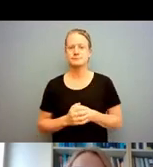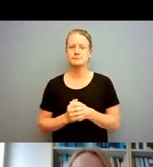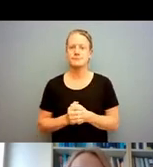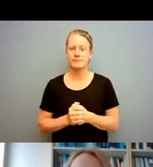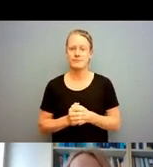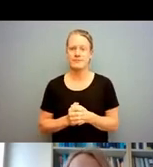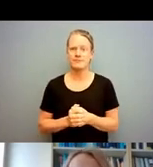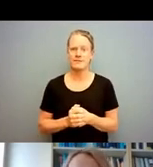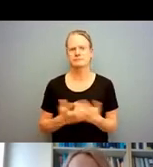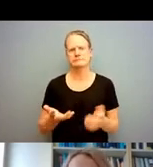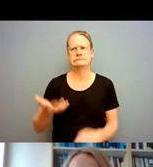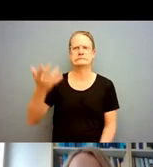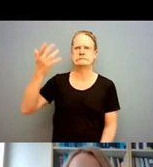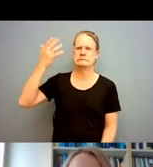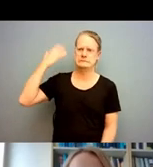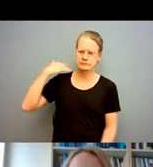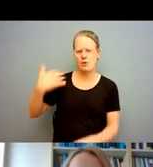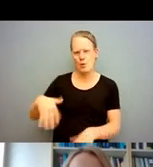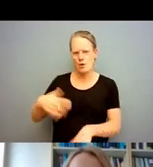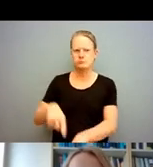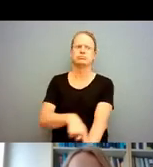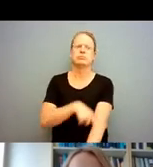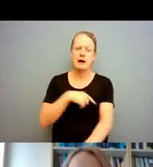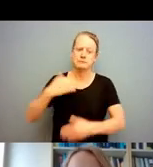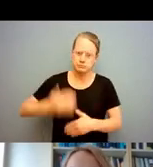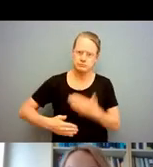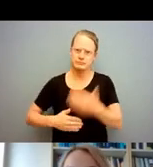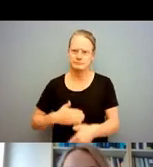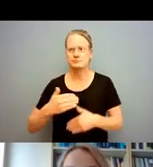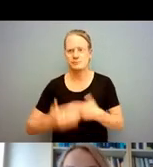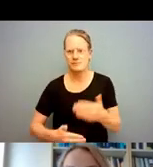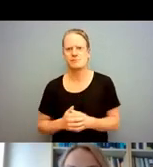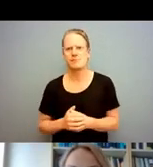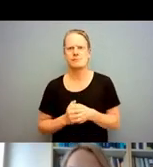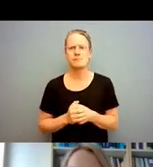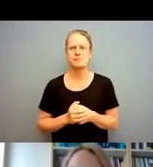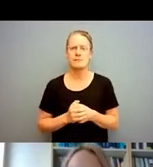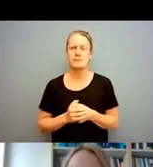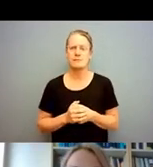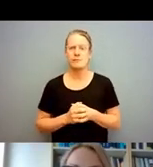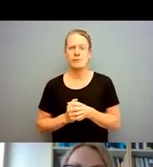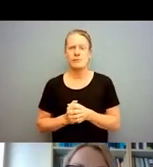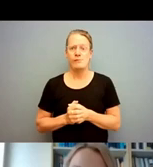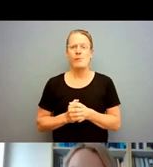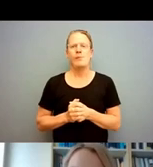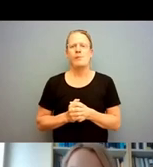it started when the first Indigenous person contacted